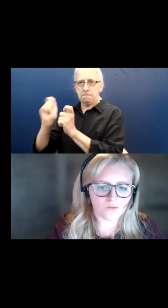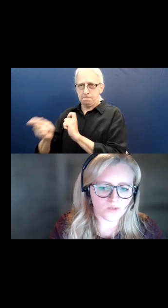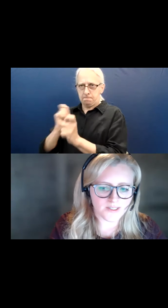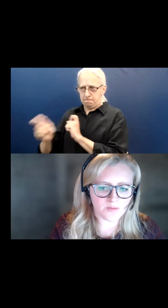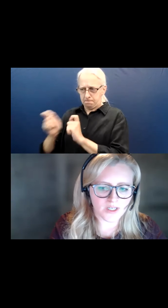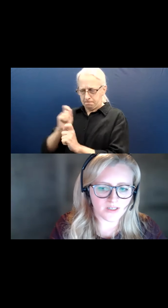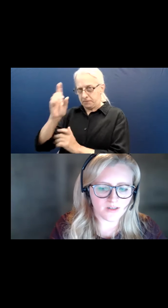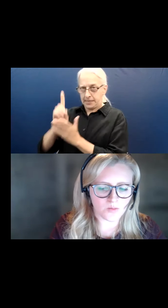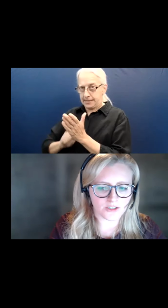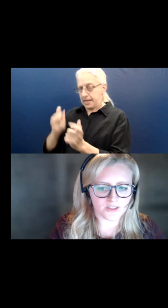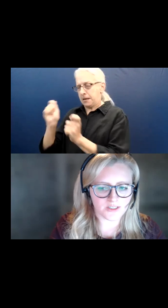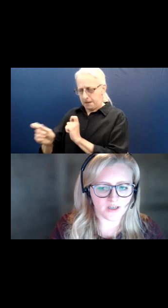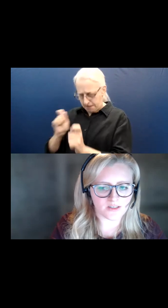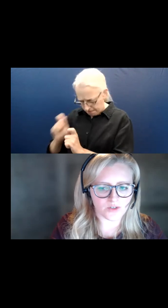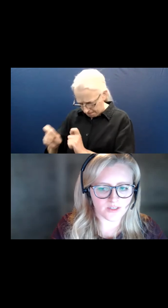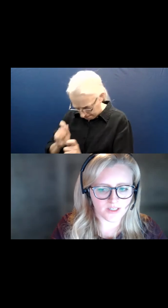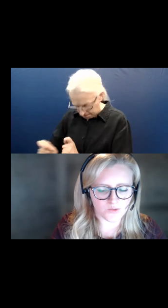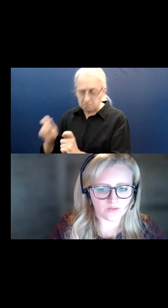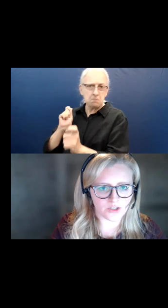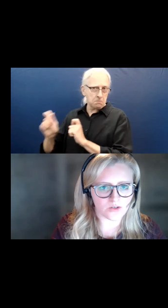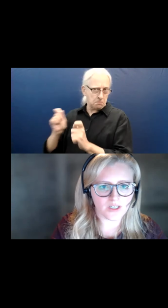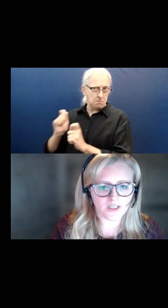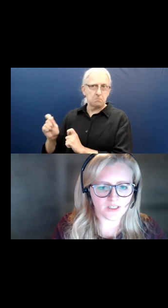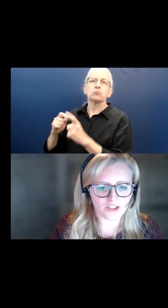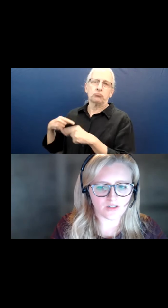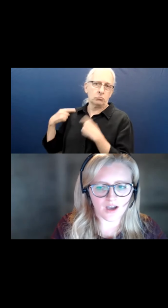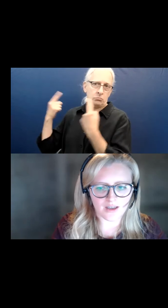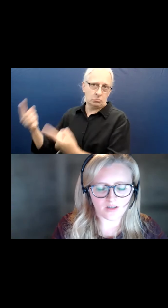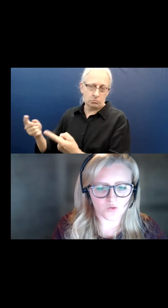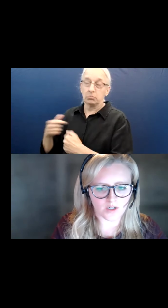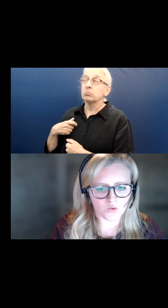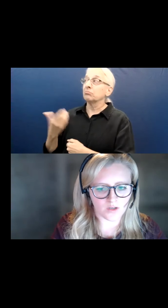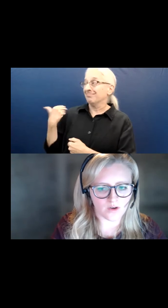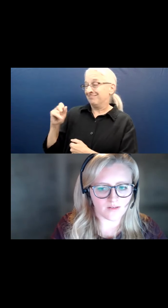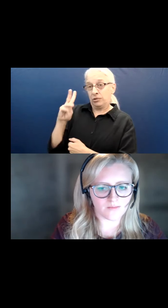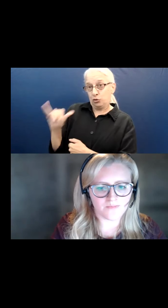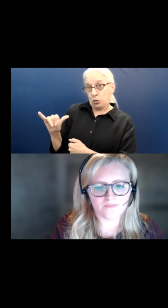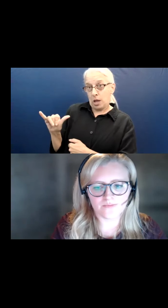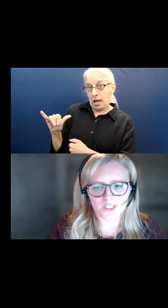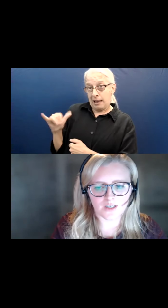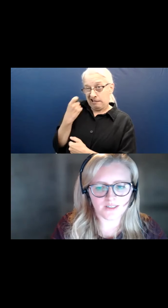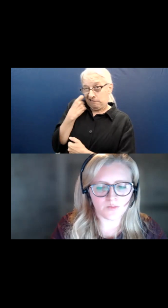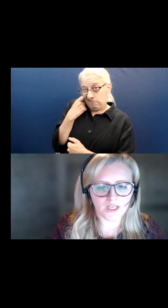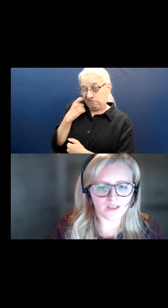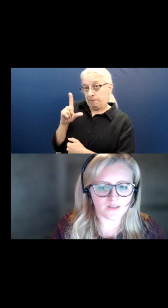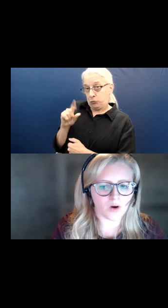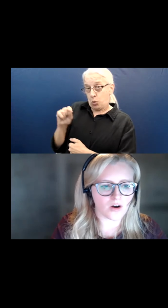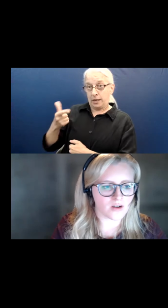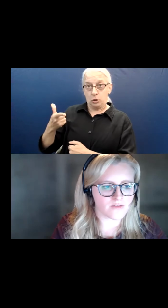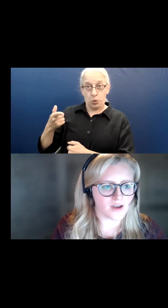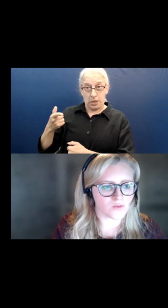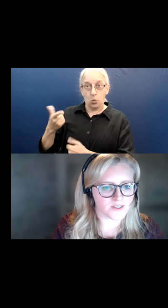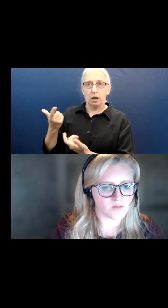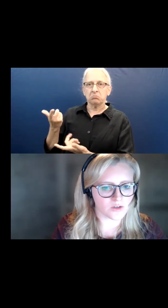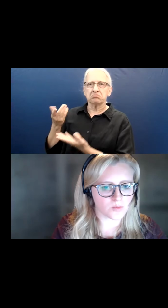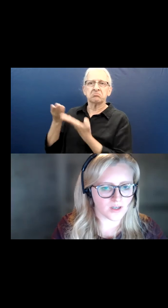We resubmitted the project designs for the city's review in July of 2021. Tonight's meeting is part